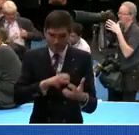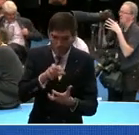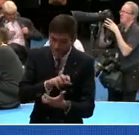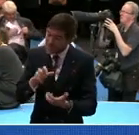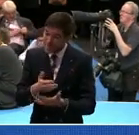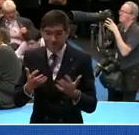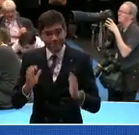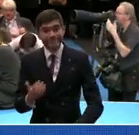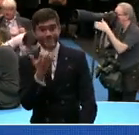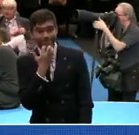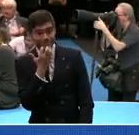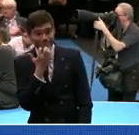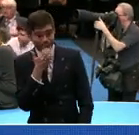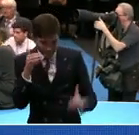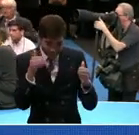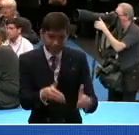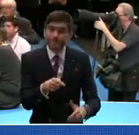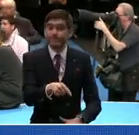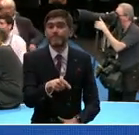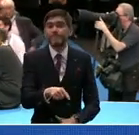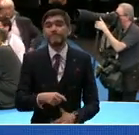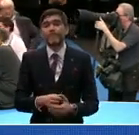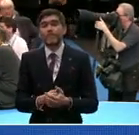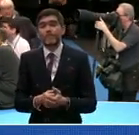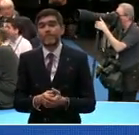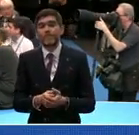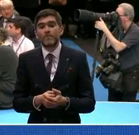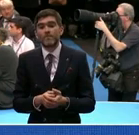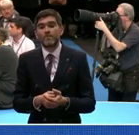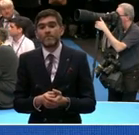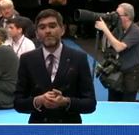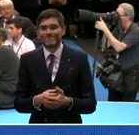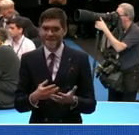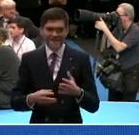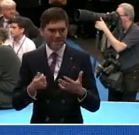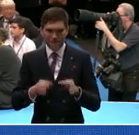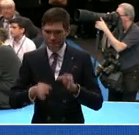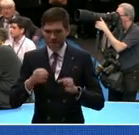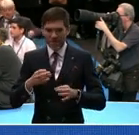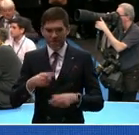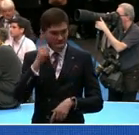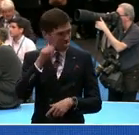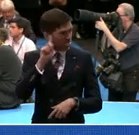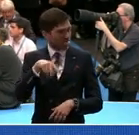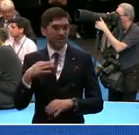be. Taking action on difficult decisions that have stumped politicians for too long.